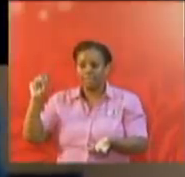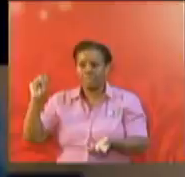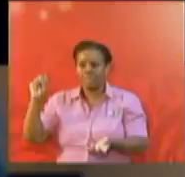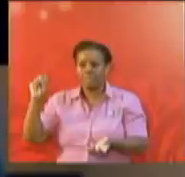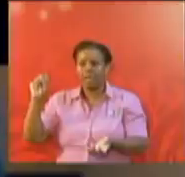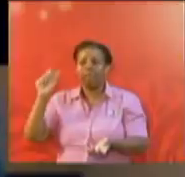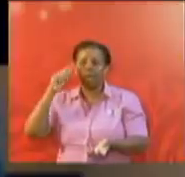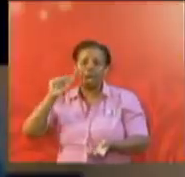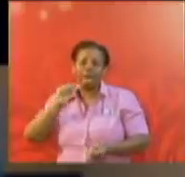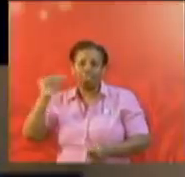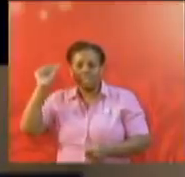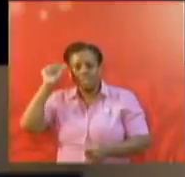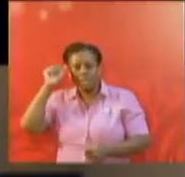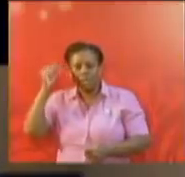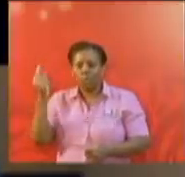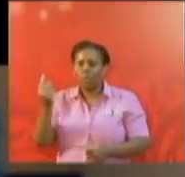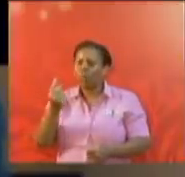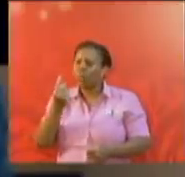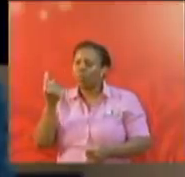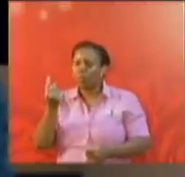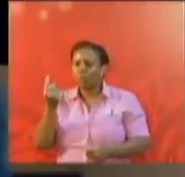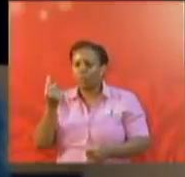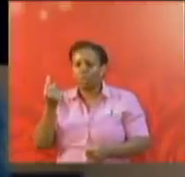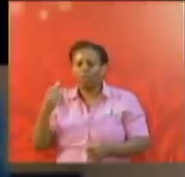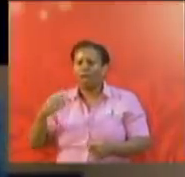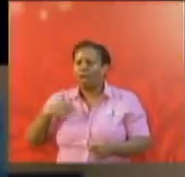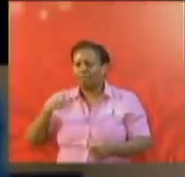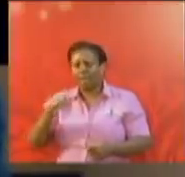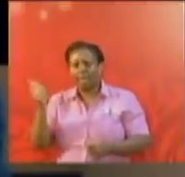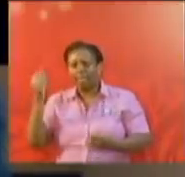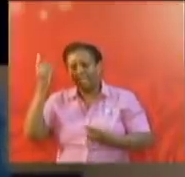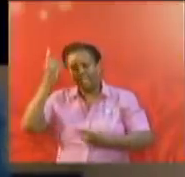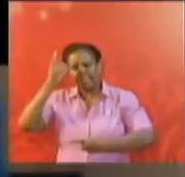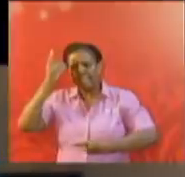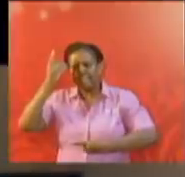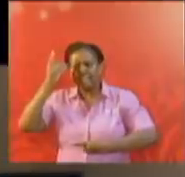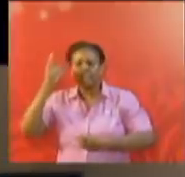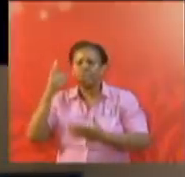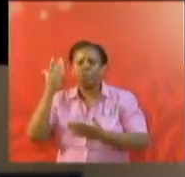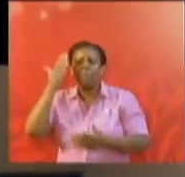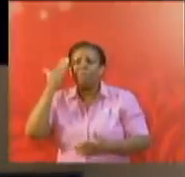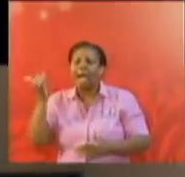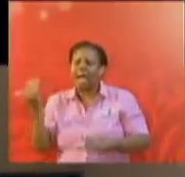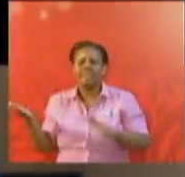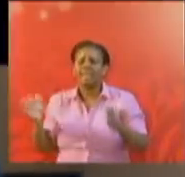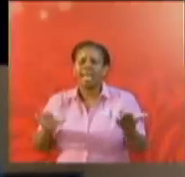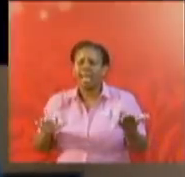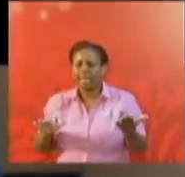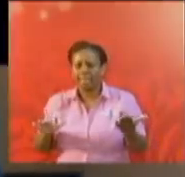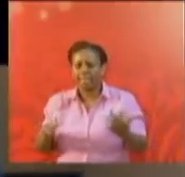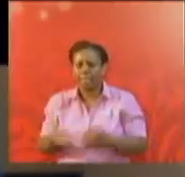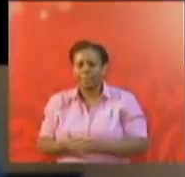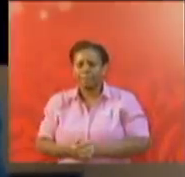no comorbidities, what typically has been the cause of death? And my